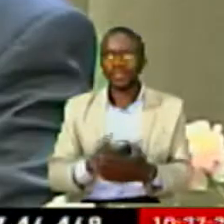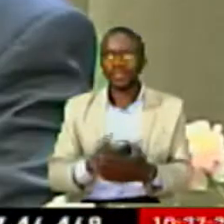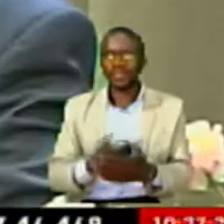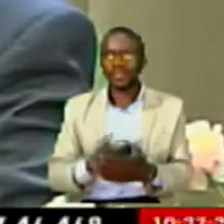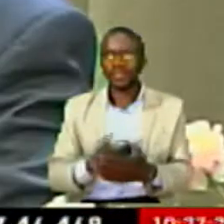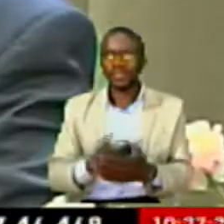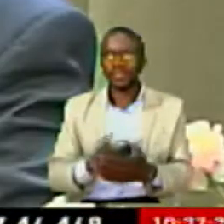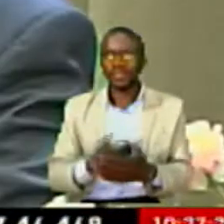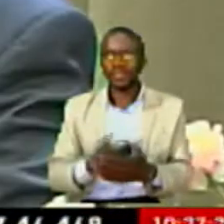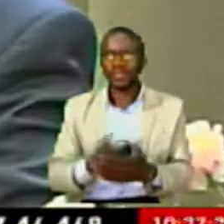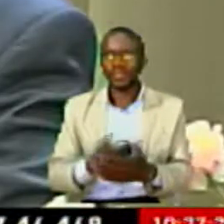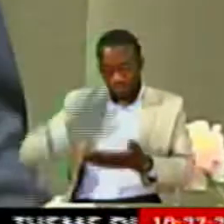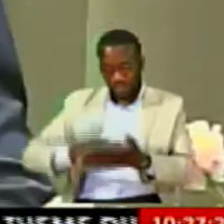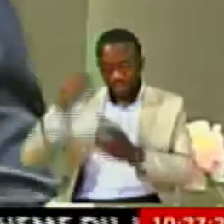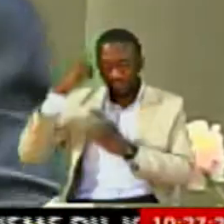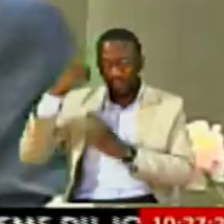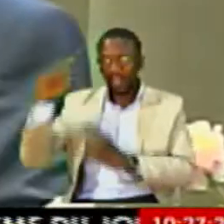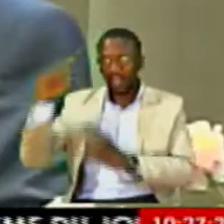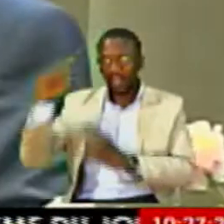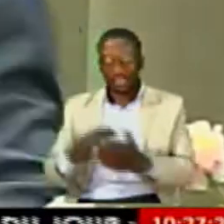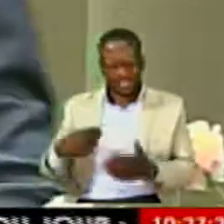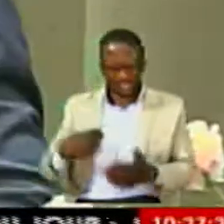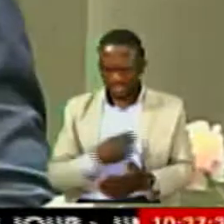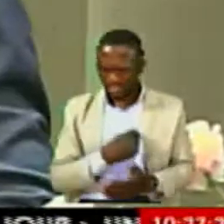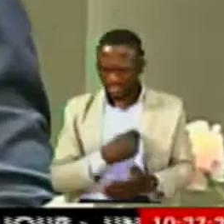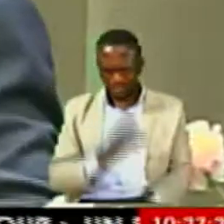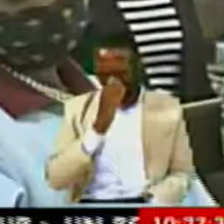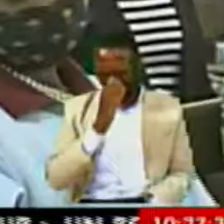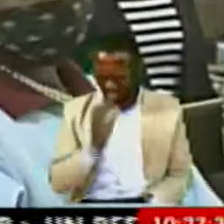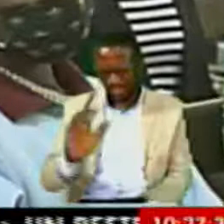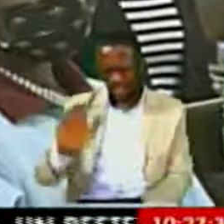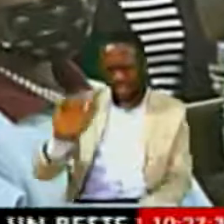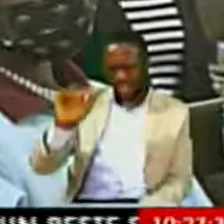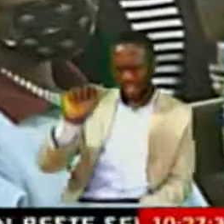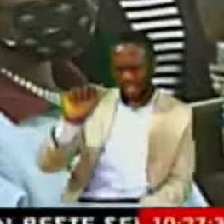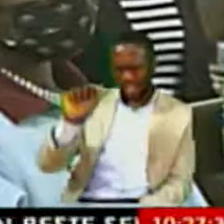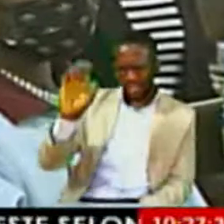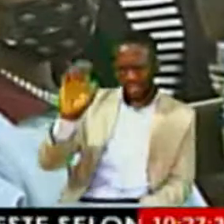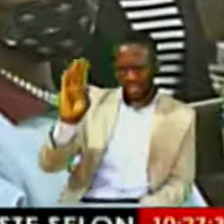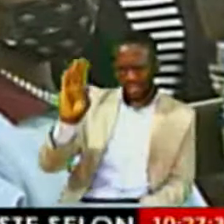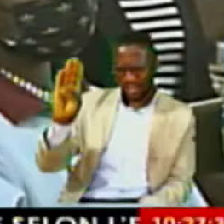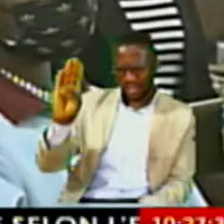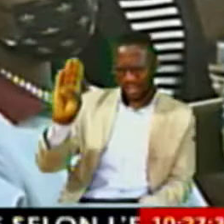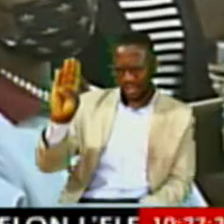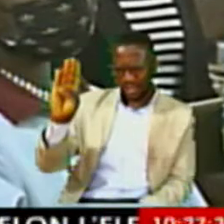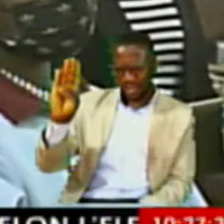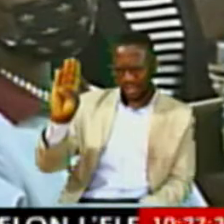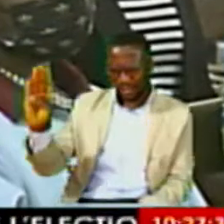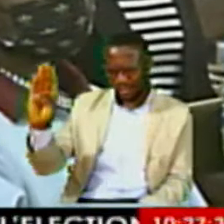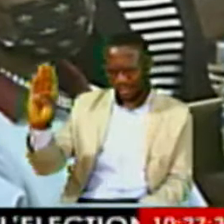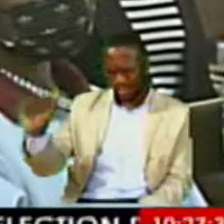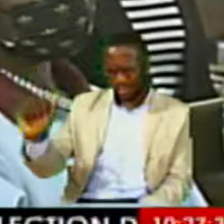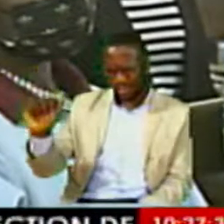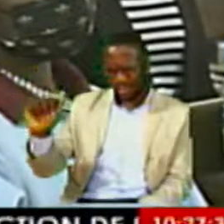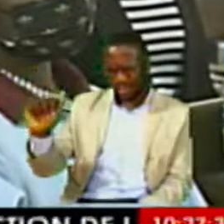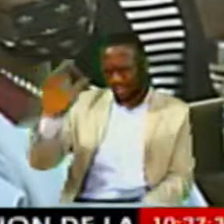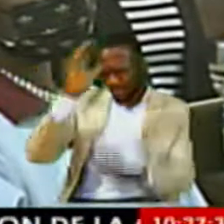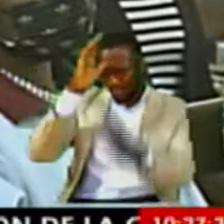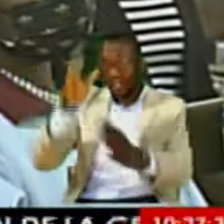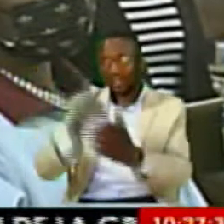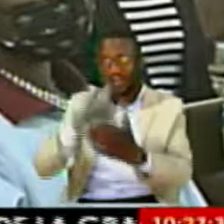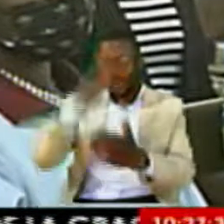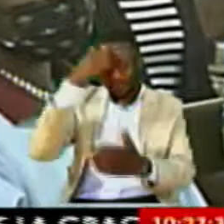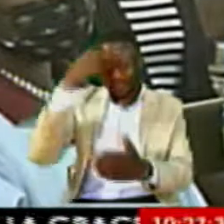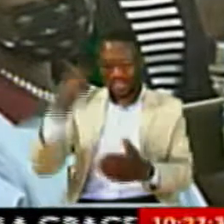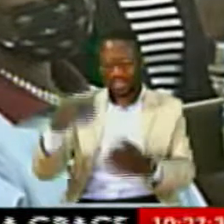spirit of his son in our hearts, nous also cry out, Abba, Père. Abba Father. Parce que dans le livre de Romains, because in the